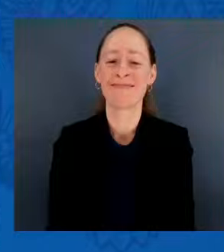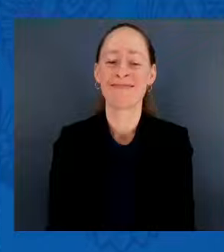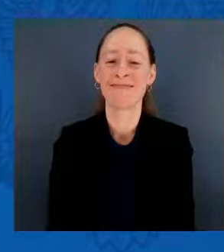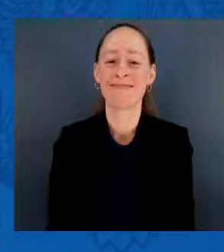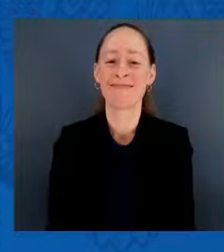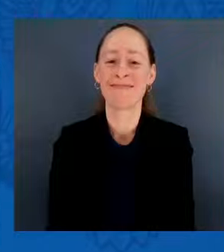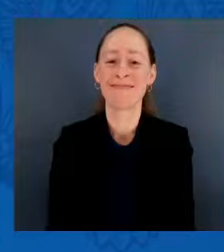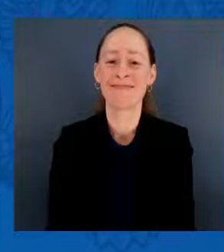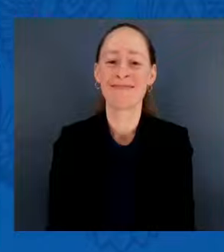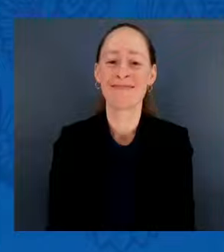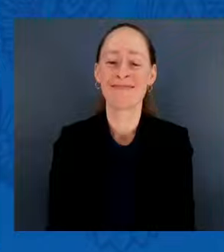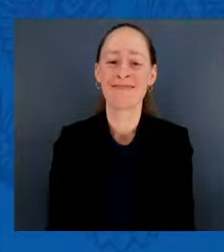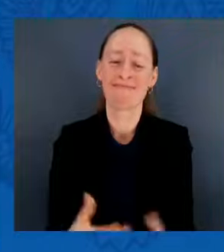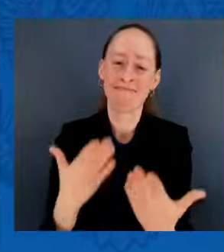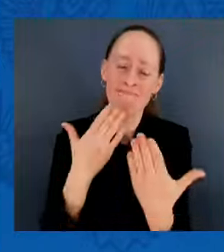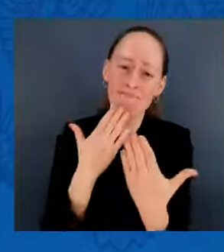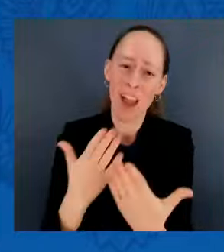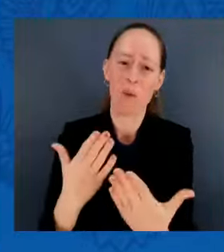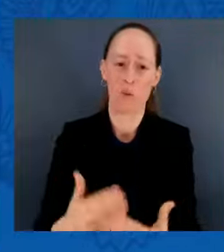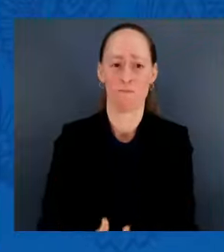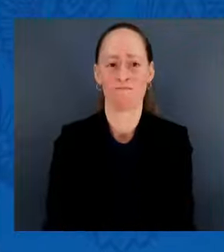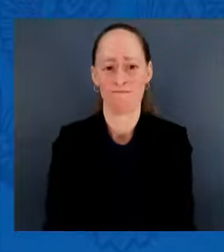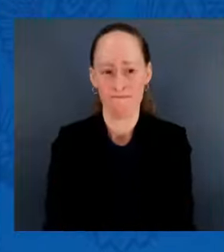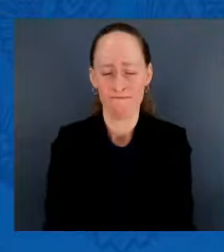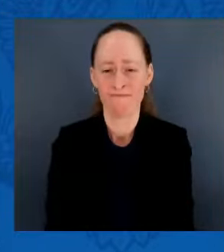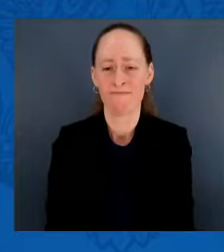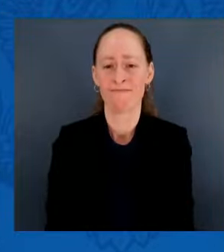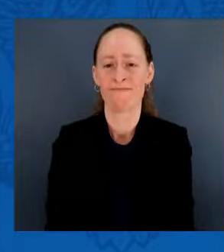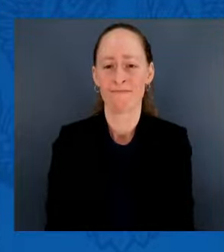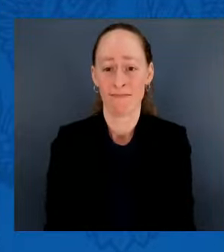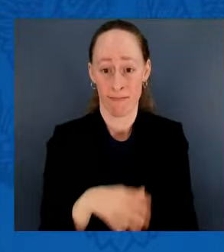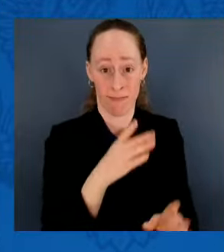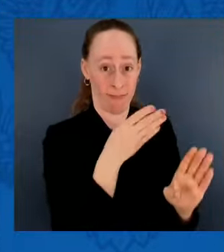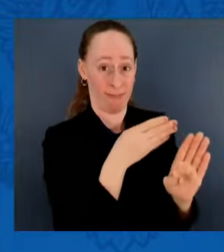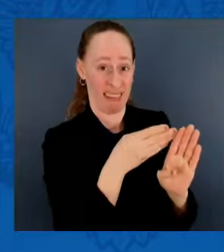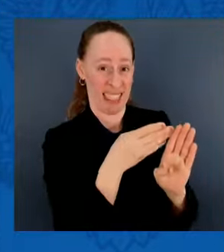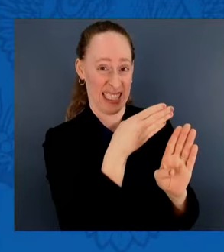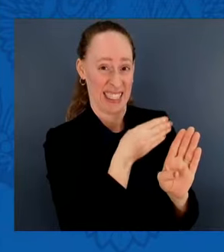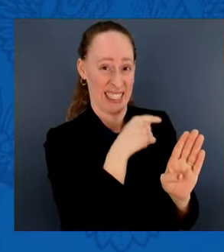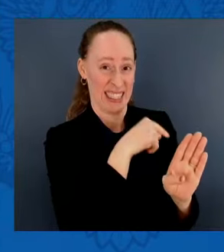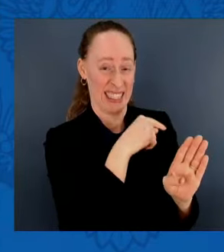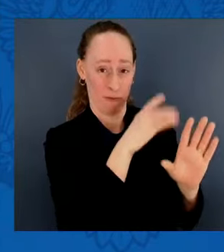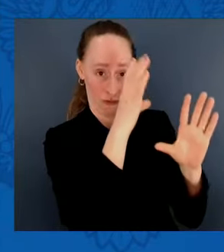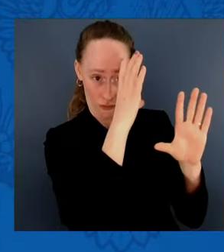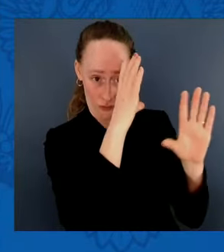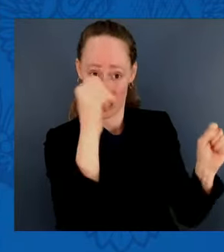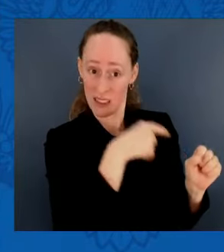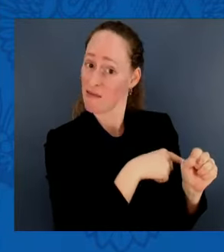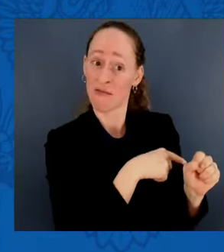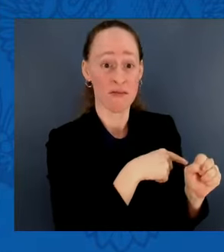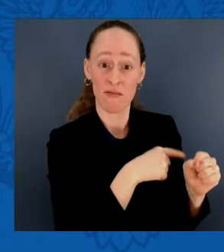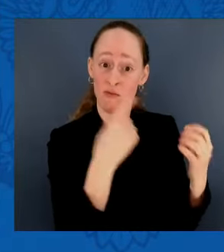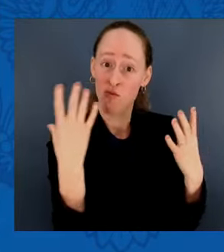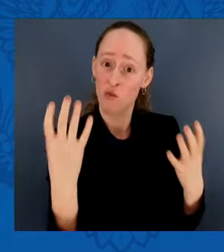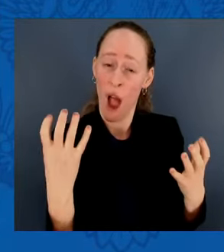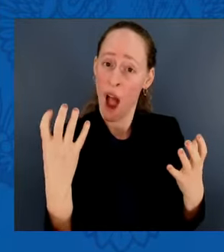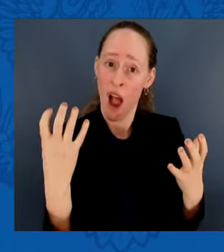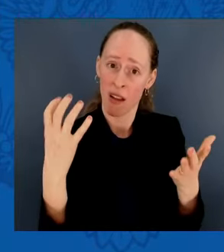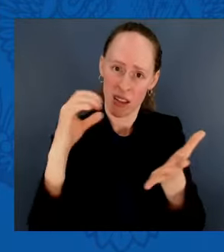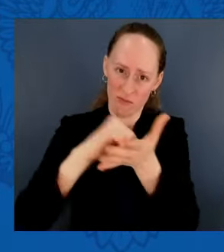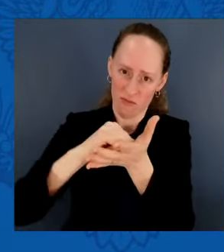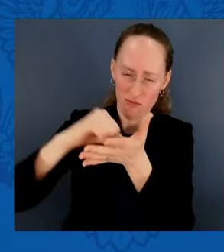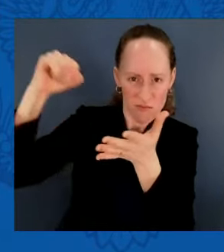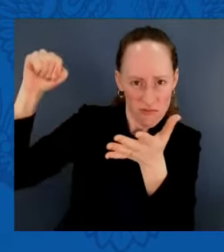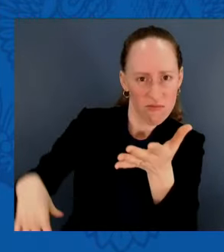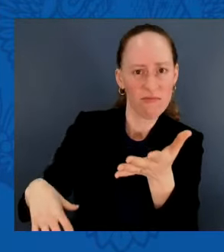My predecessor came to office determined to see Roe v. Wade overturned. He's the reason it was overturned, and he brags about it.